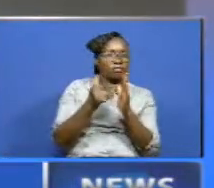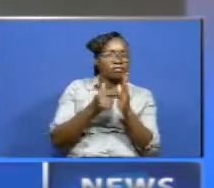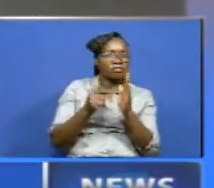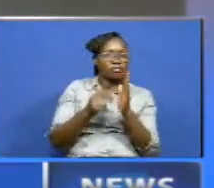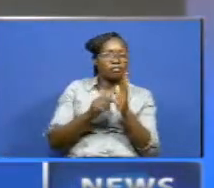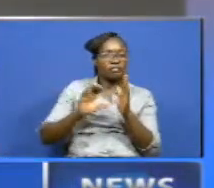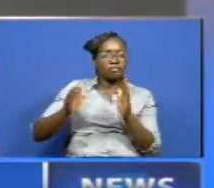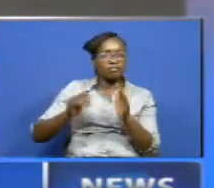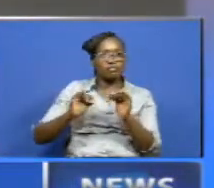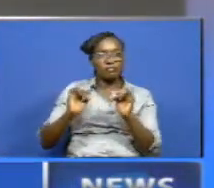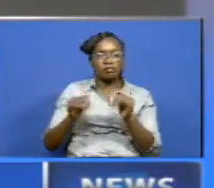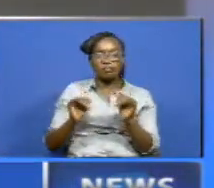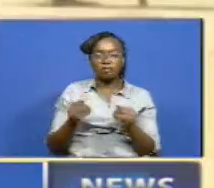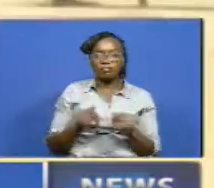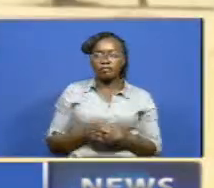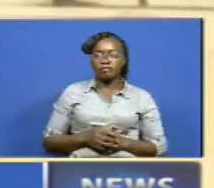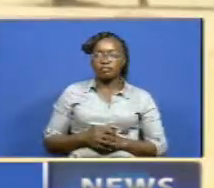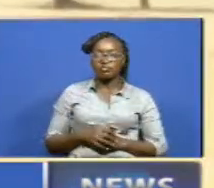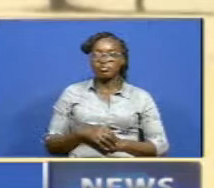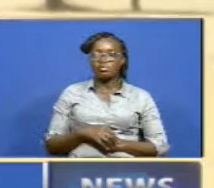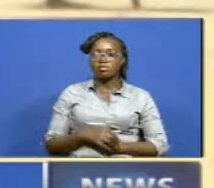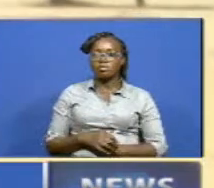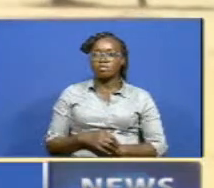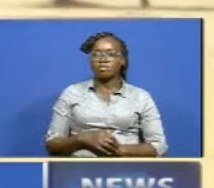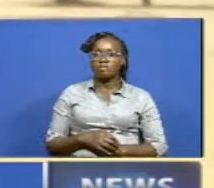our county news briefs.